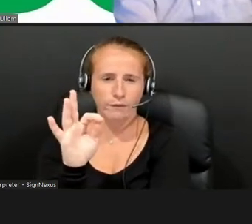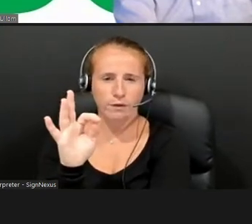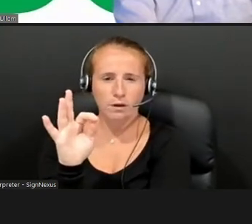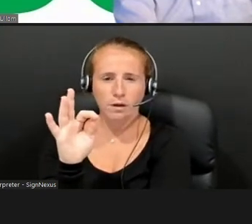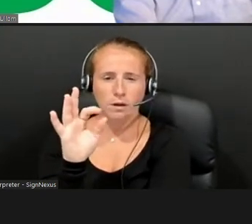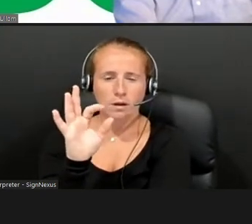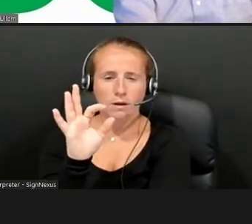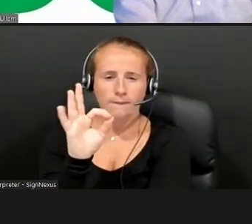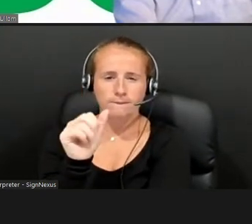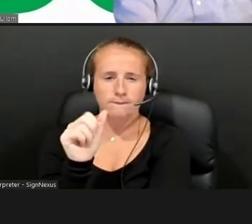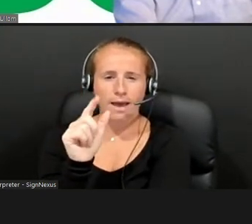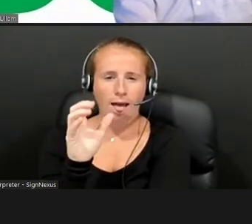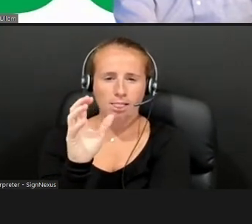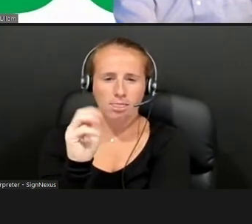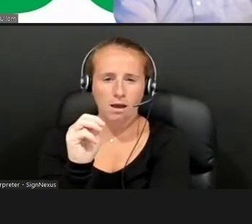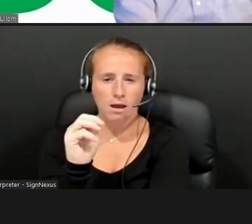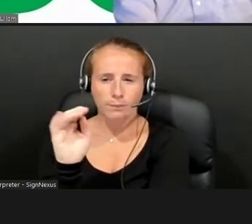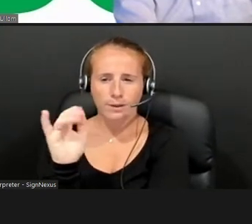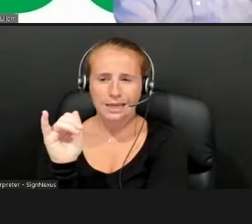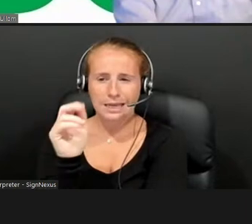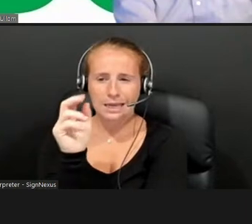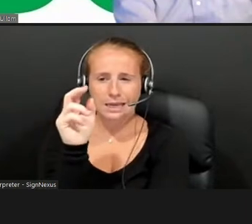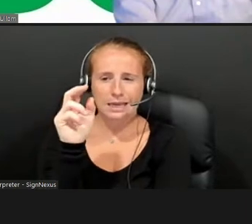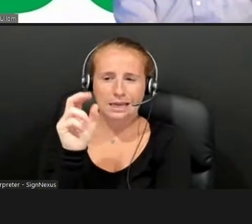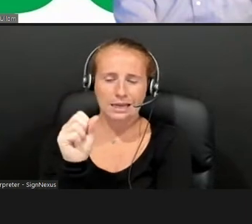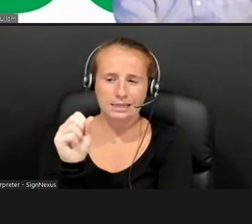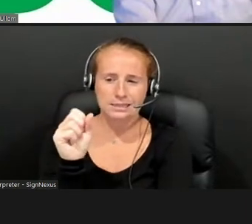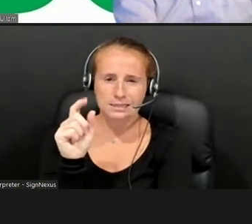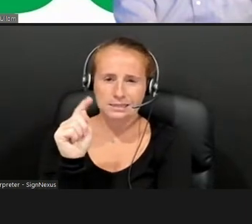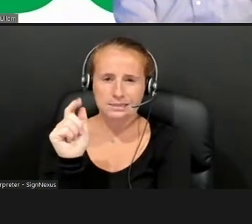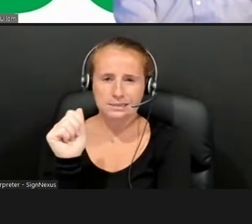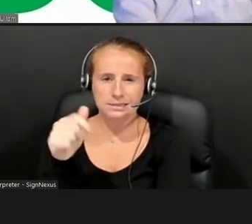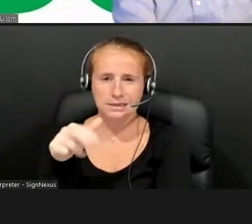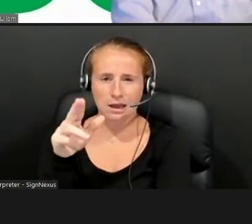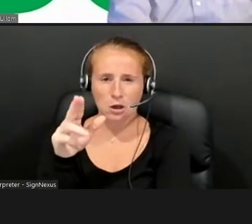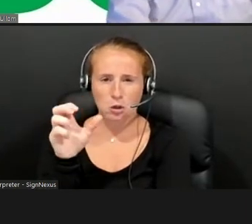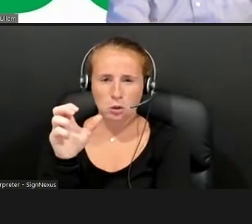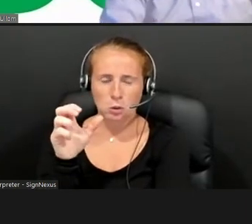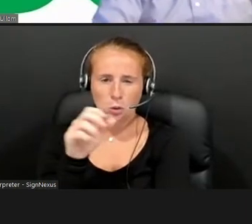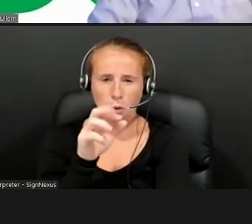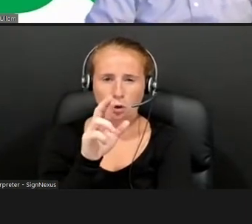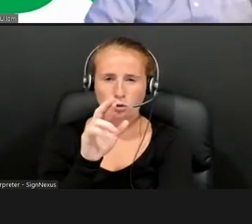Gollum istick you Richard Chauvin